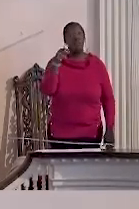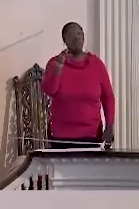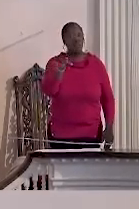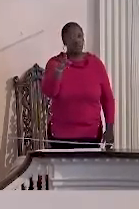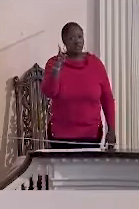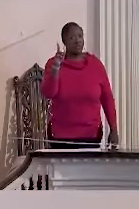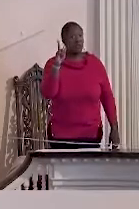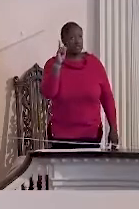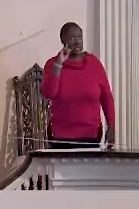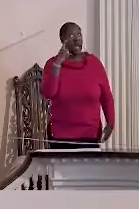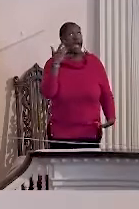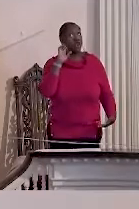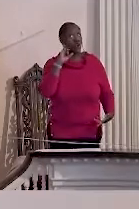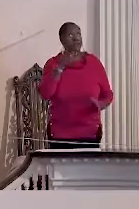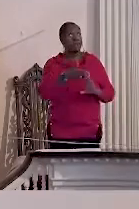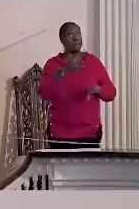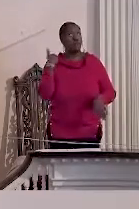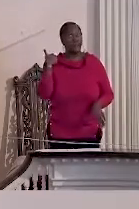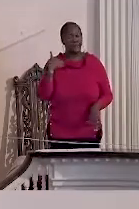also sound familiar to you.